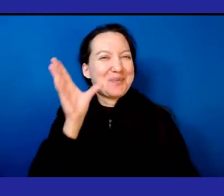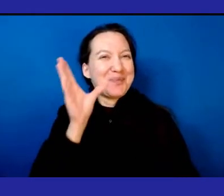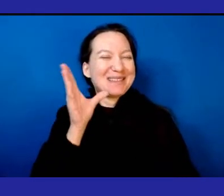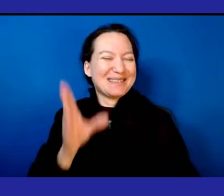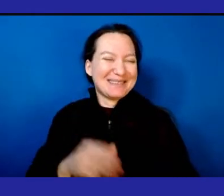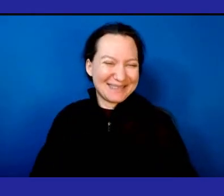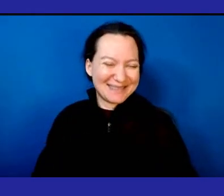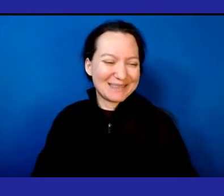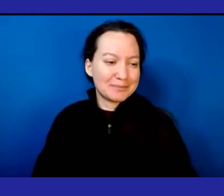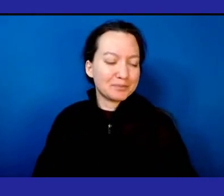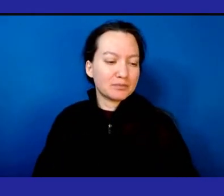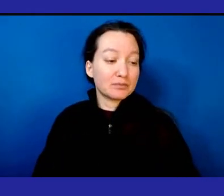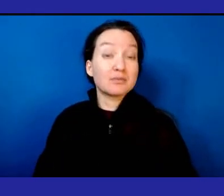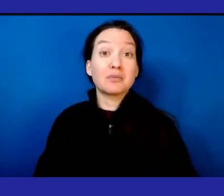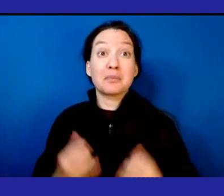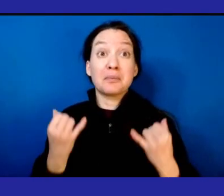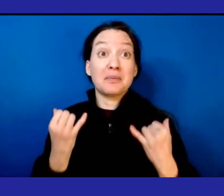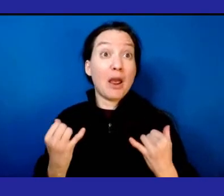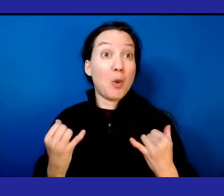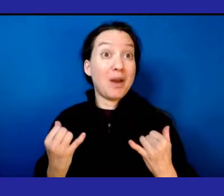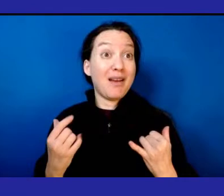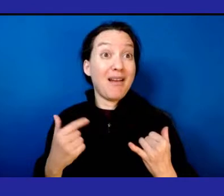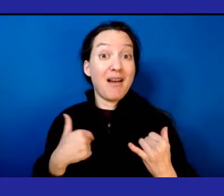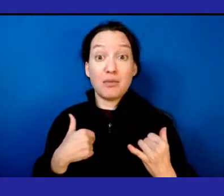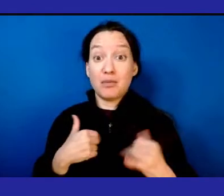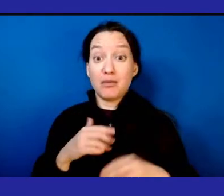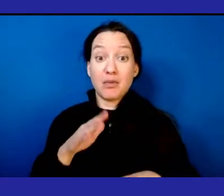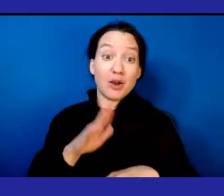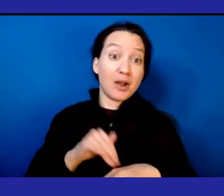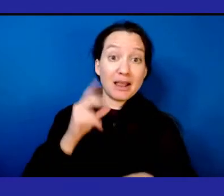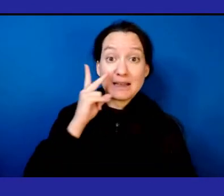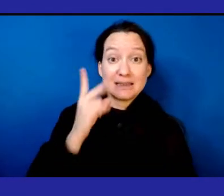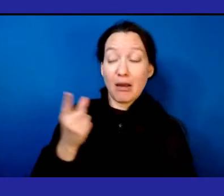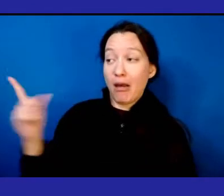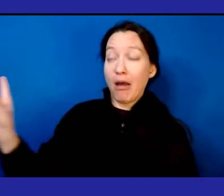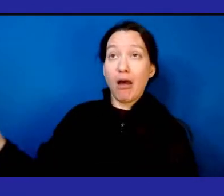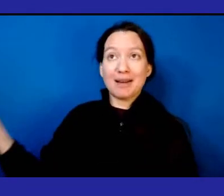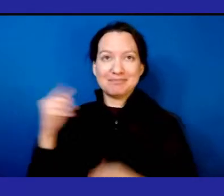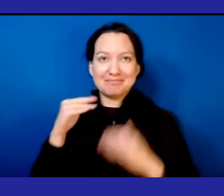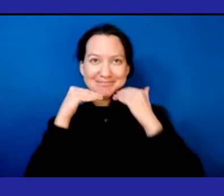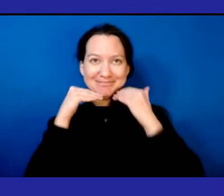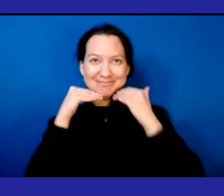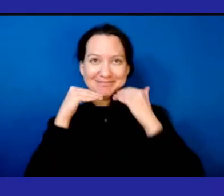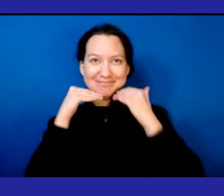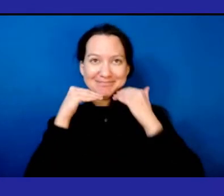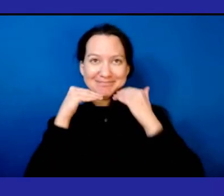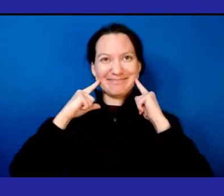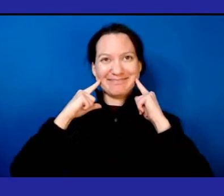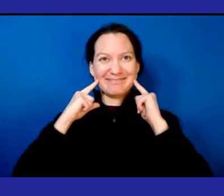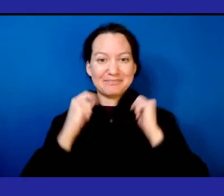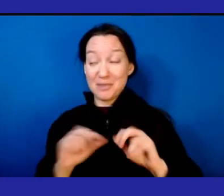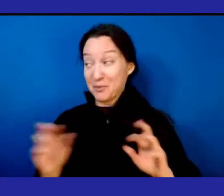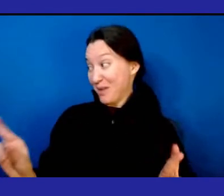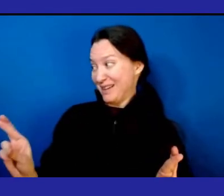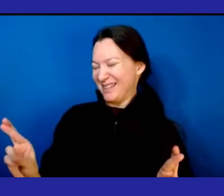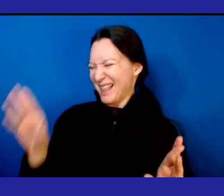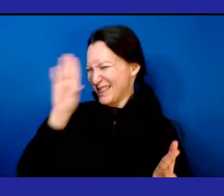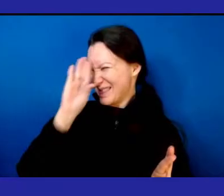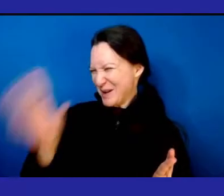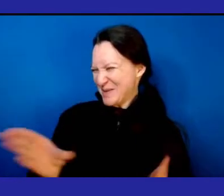So now I'm going to call, I see him all over there smiling. We're ready.